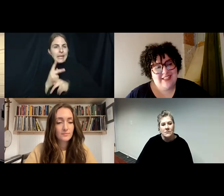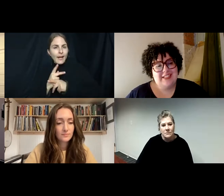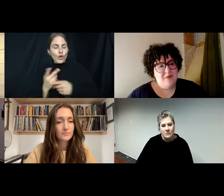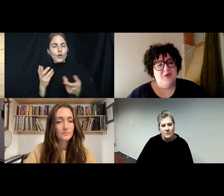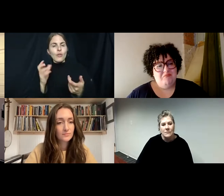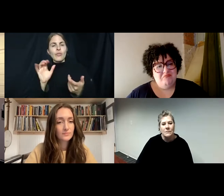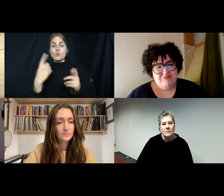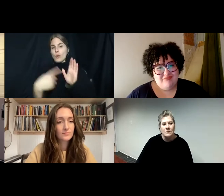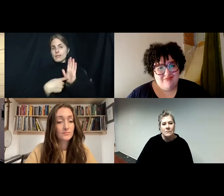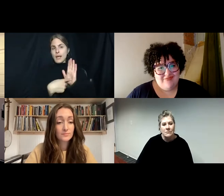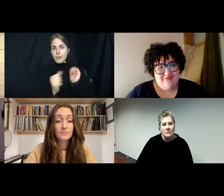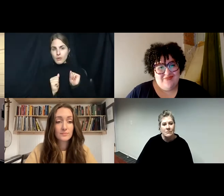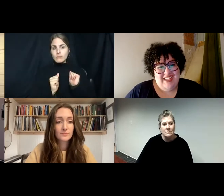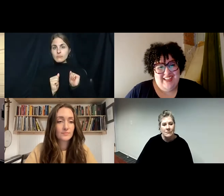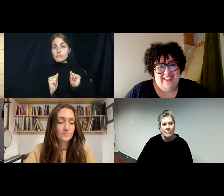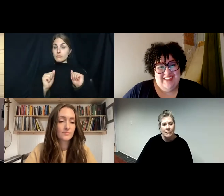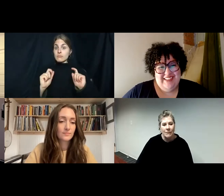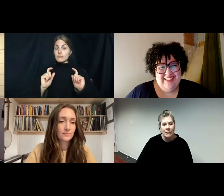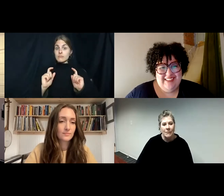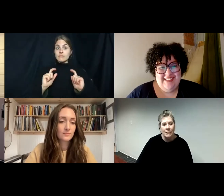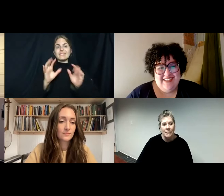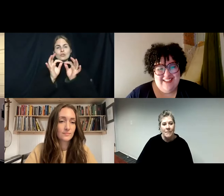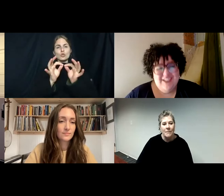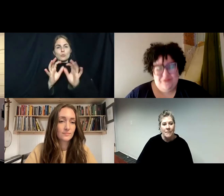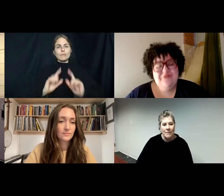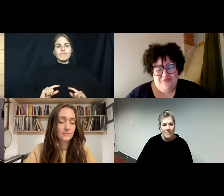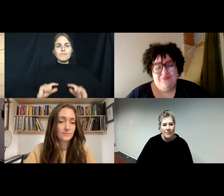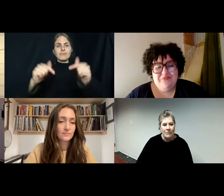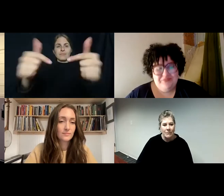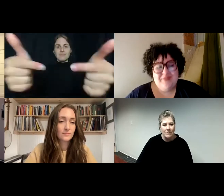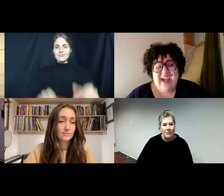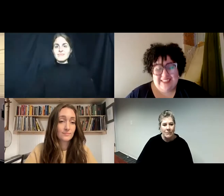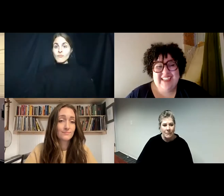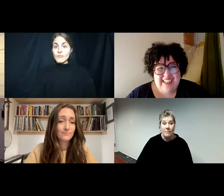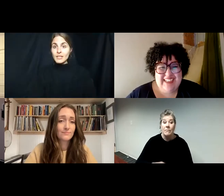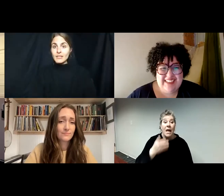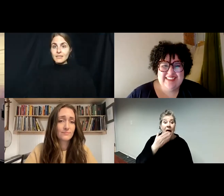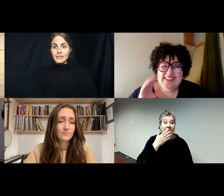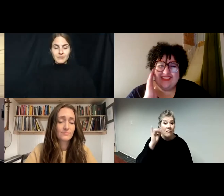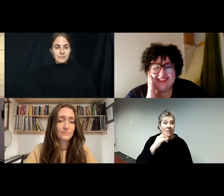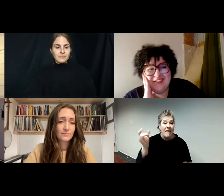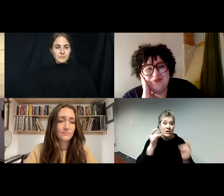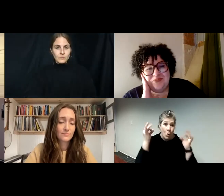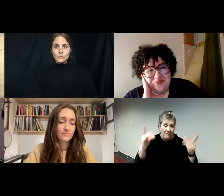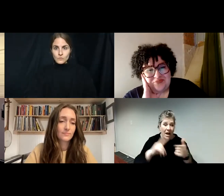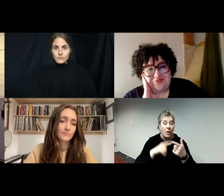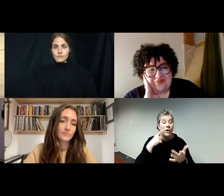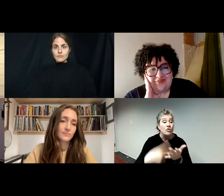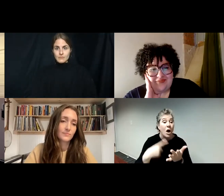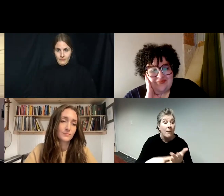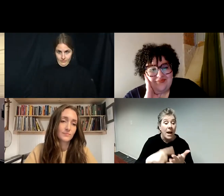That's an example. Thank you for that. That's horrifying. And when you were talking about